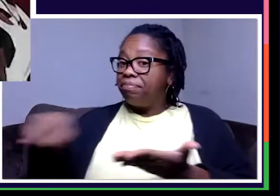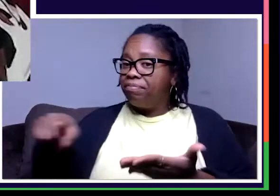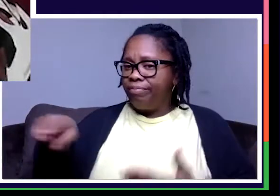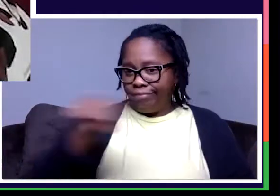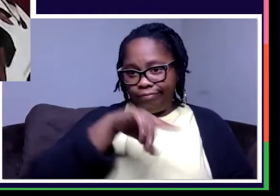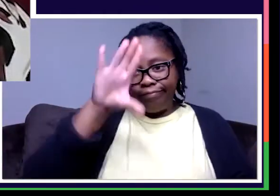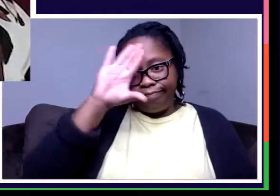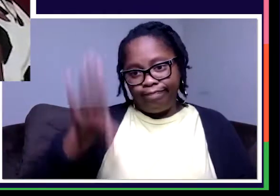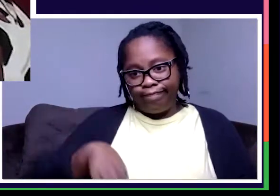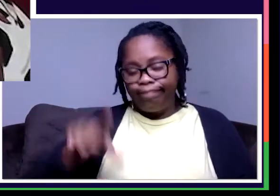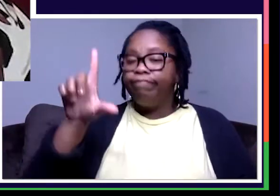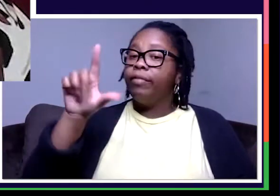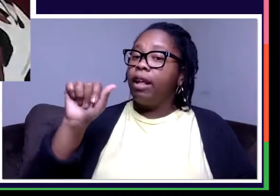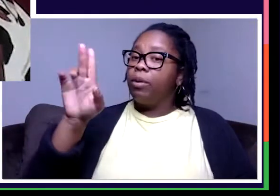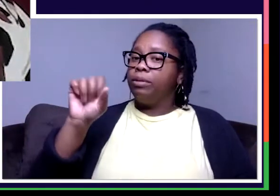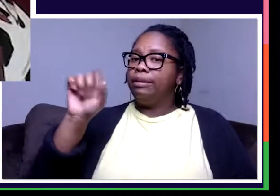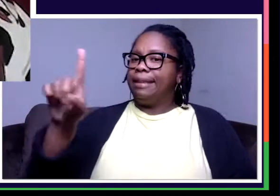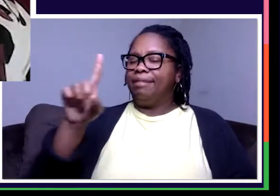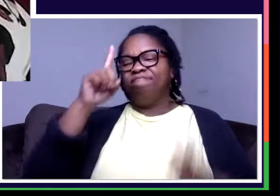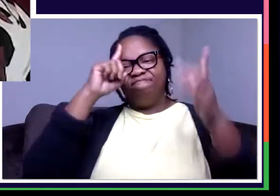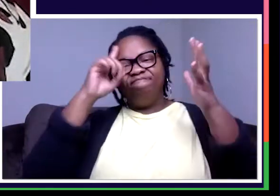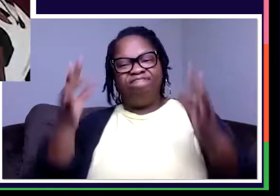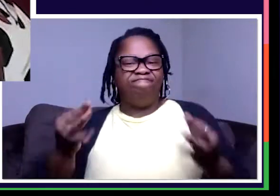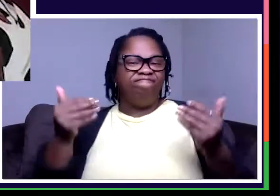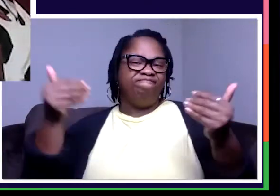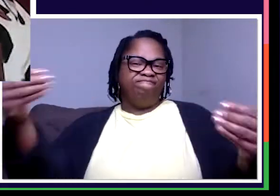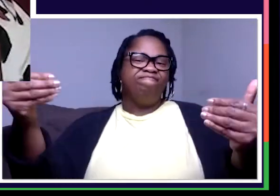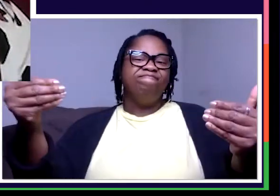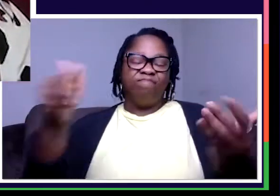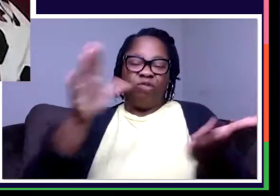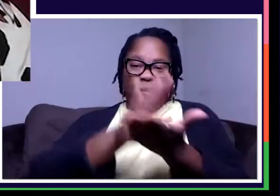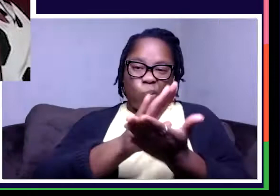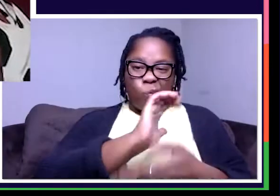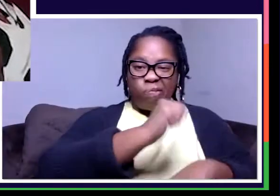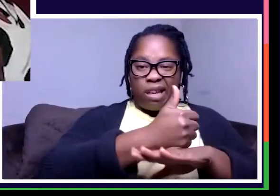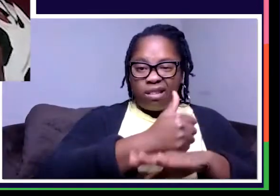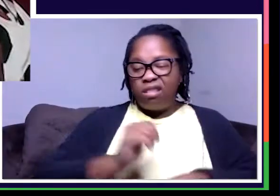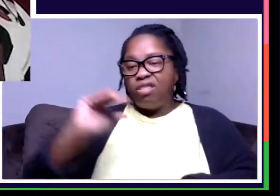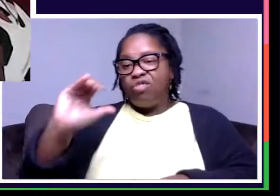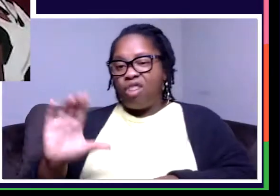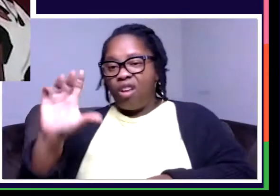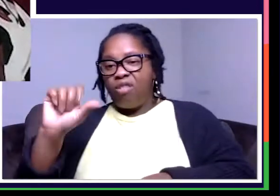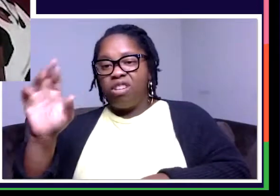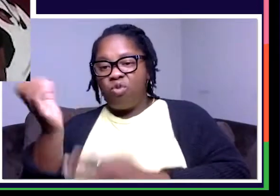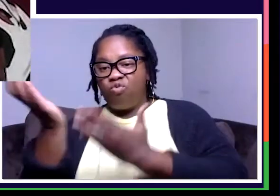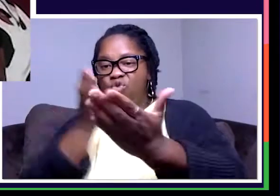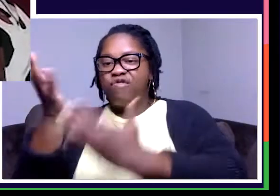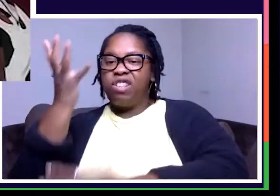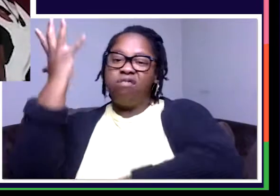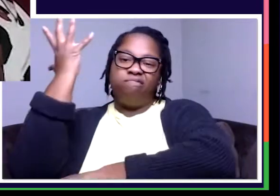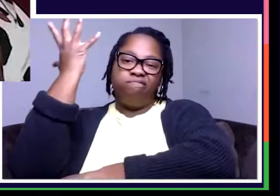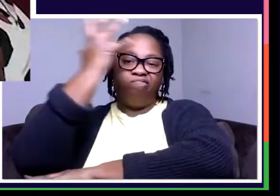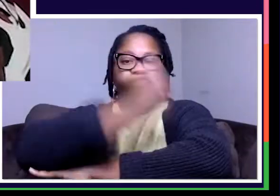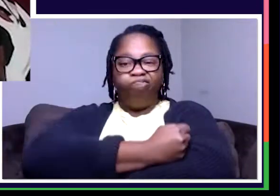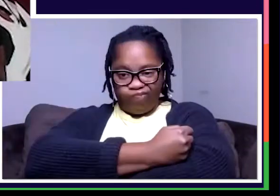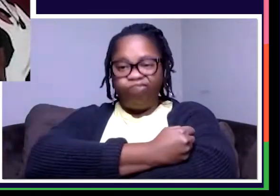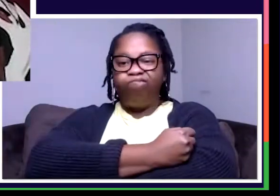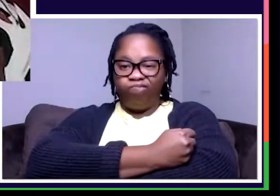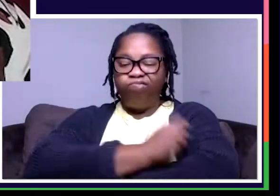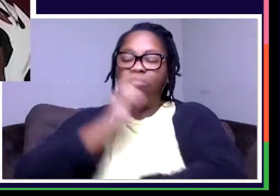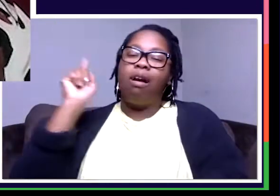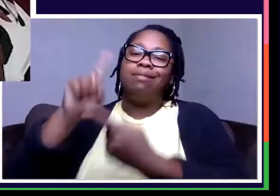all know, LAUSD made the decision to shut down all school-based and child